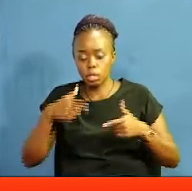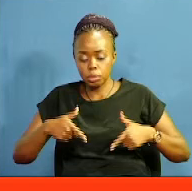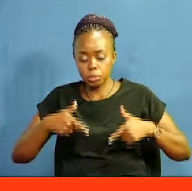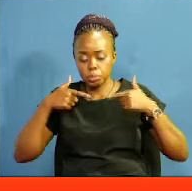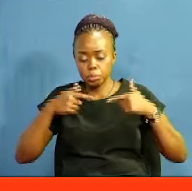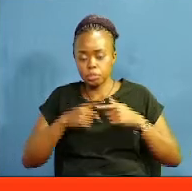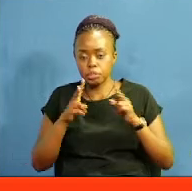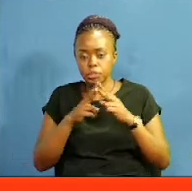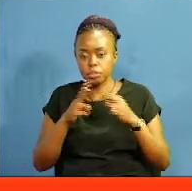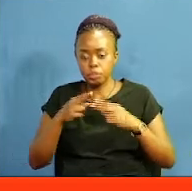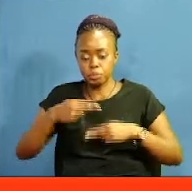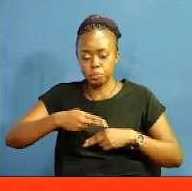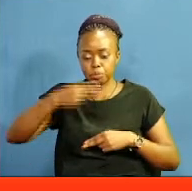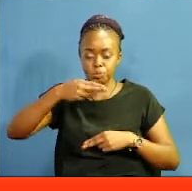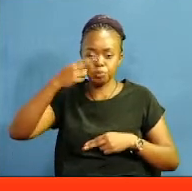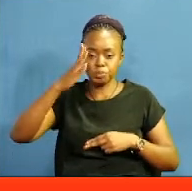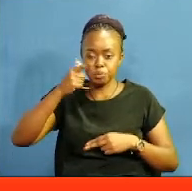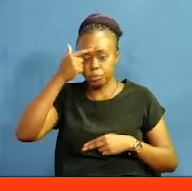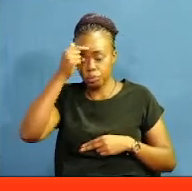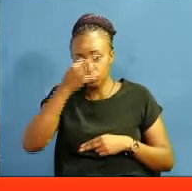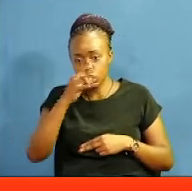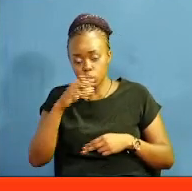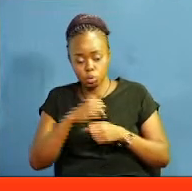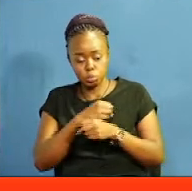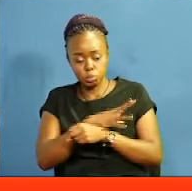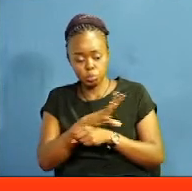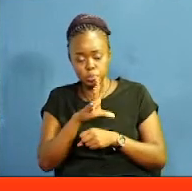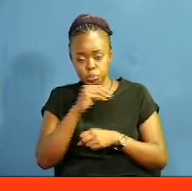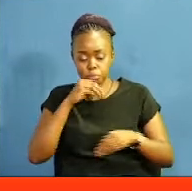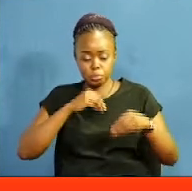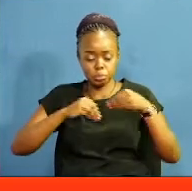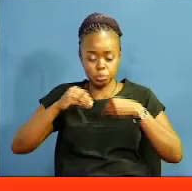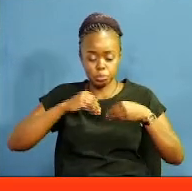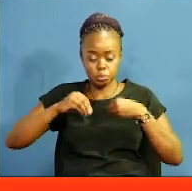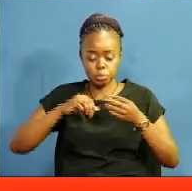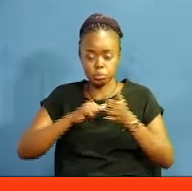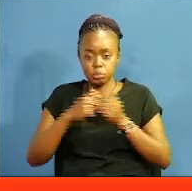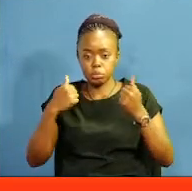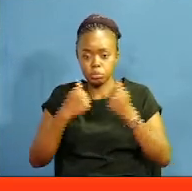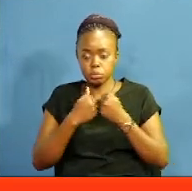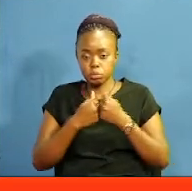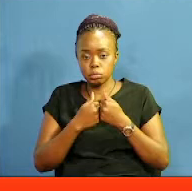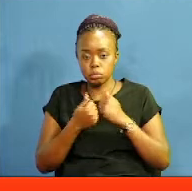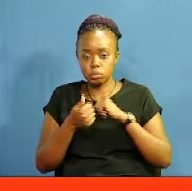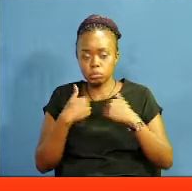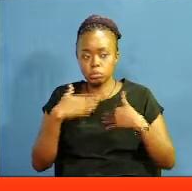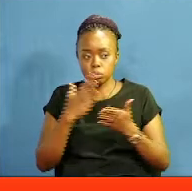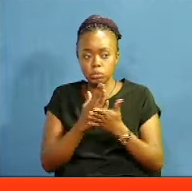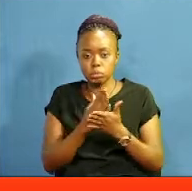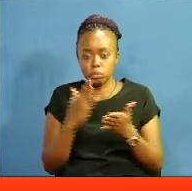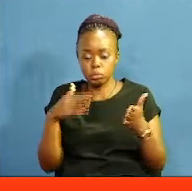living standards are so high because of the COVID pandemic and the corruption scandals that have been there that